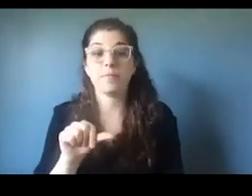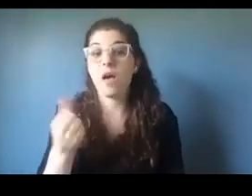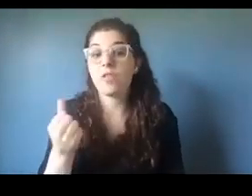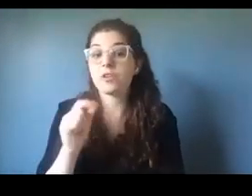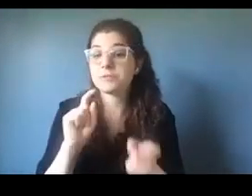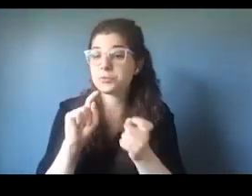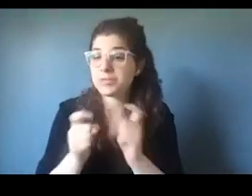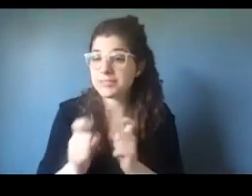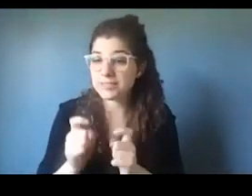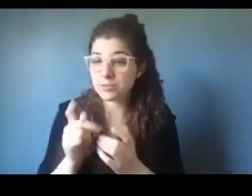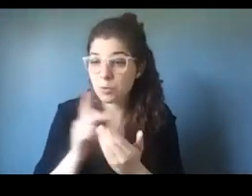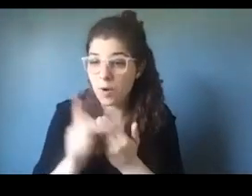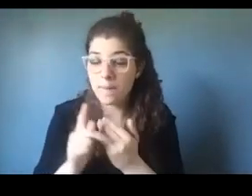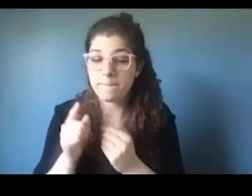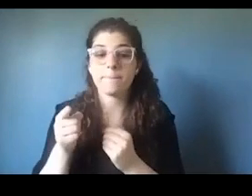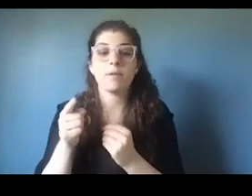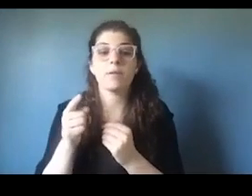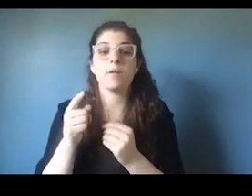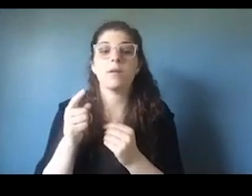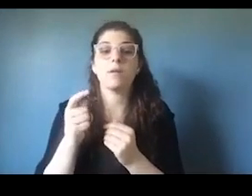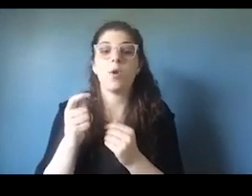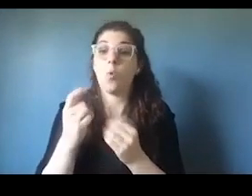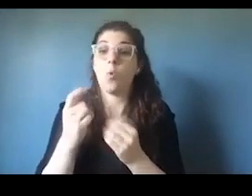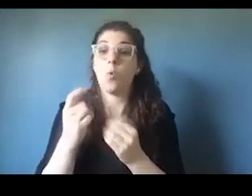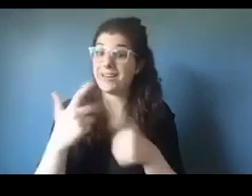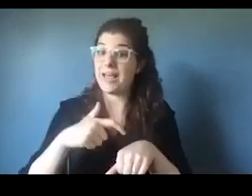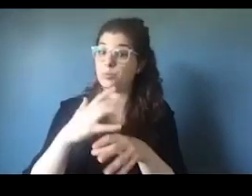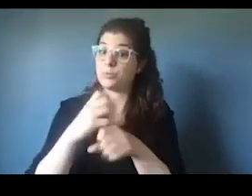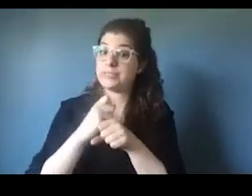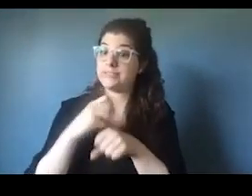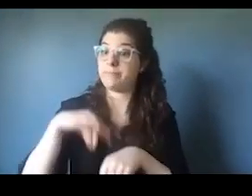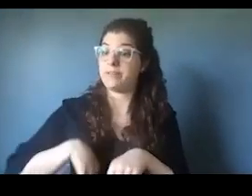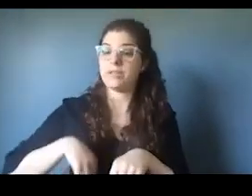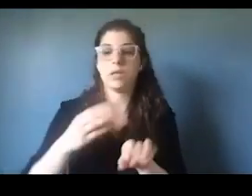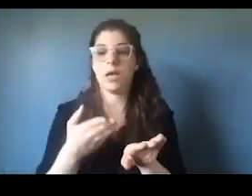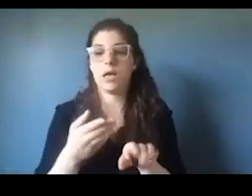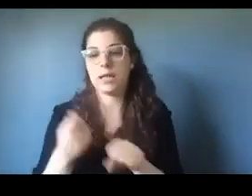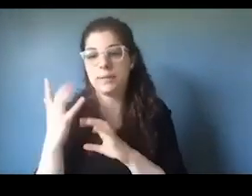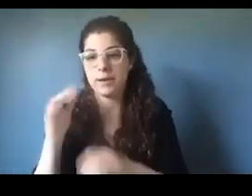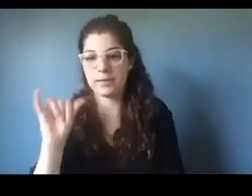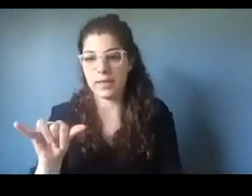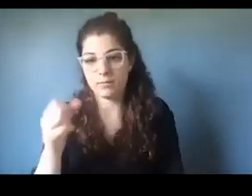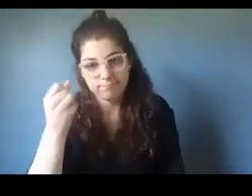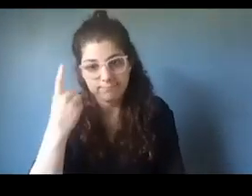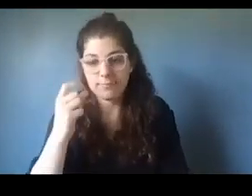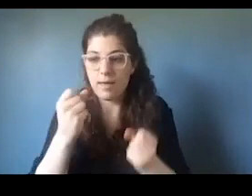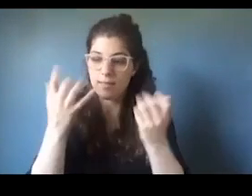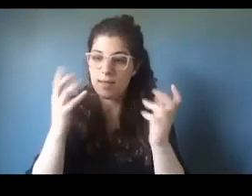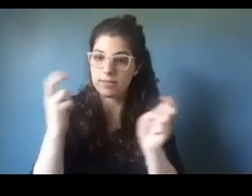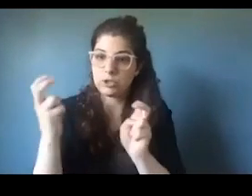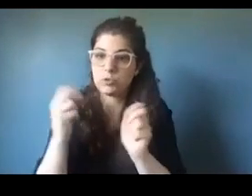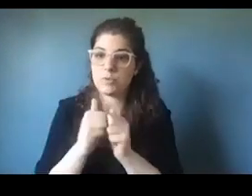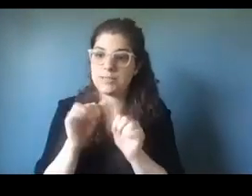program included eliminating a waiting period to receive benefits, although a lot of issues with the